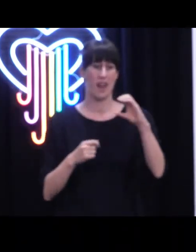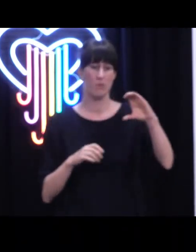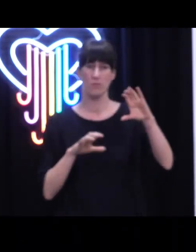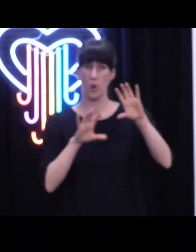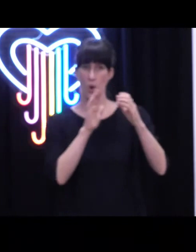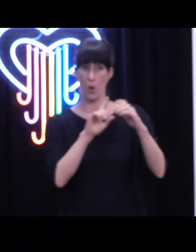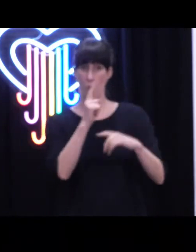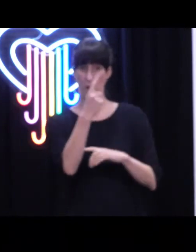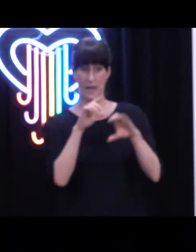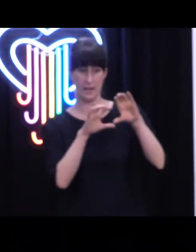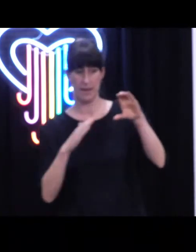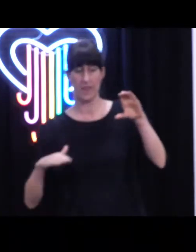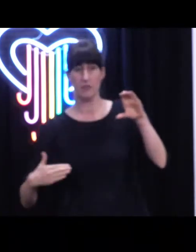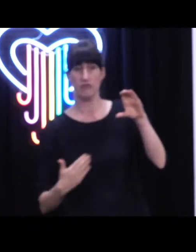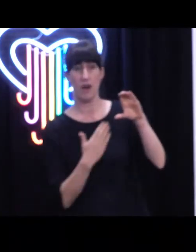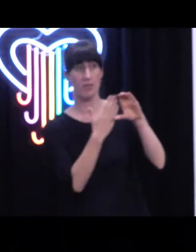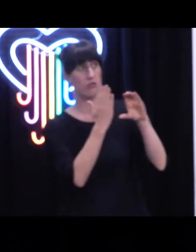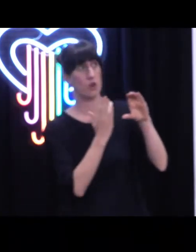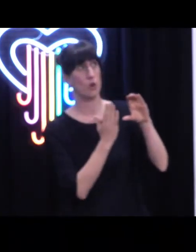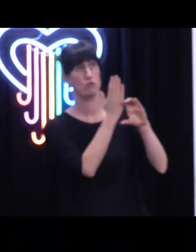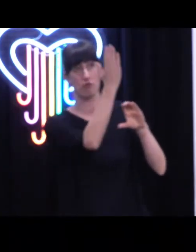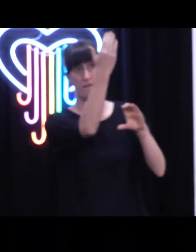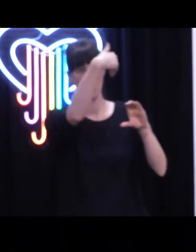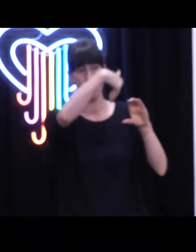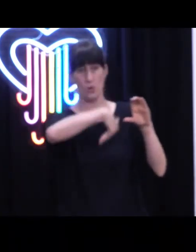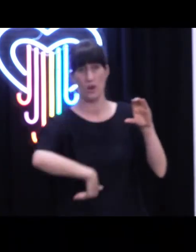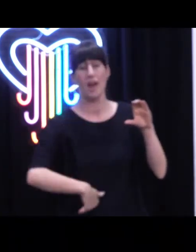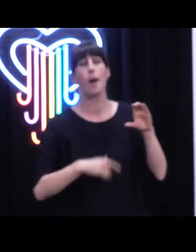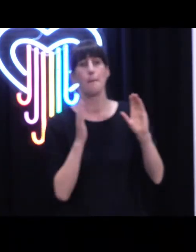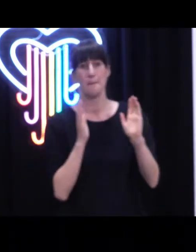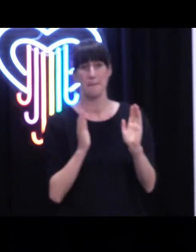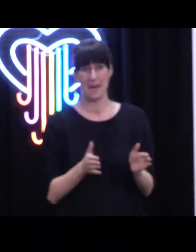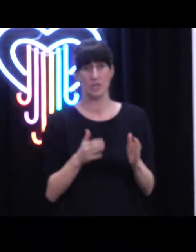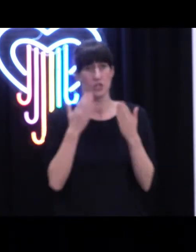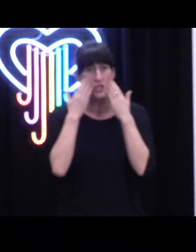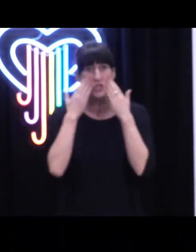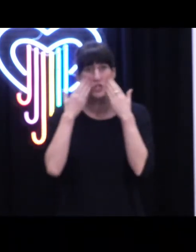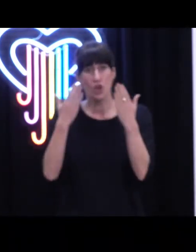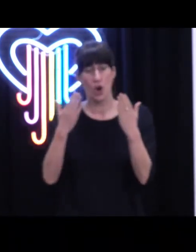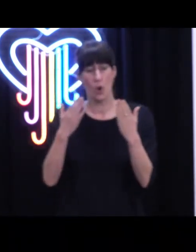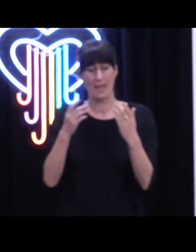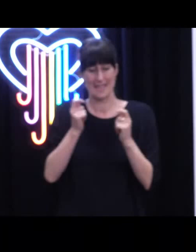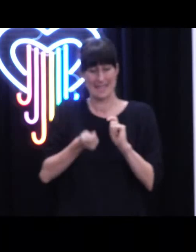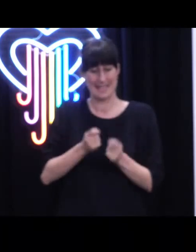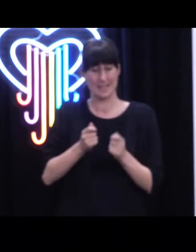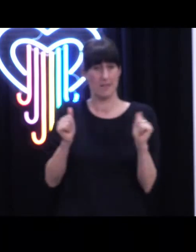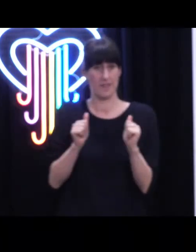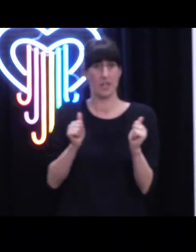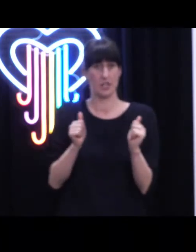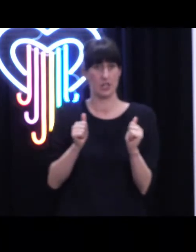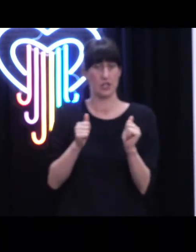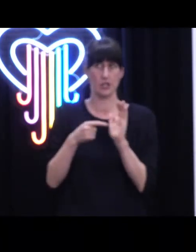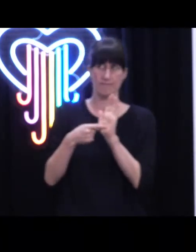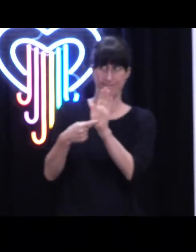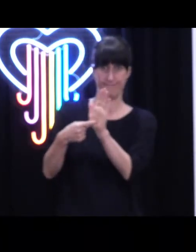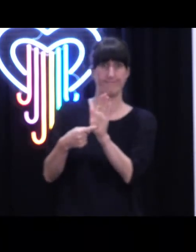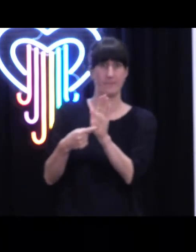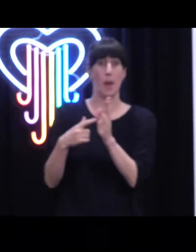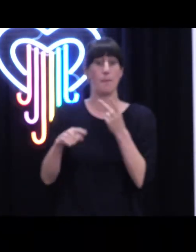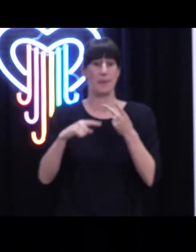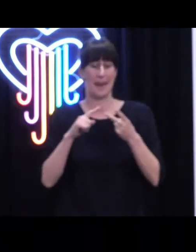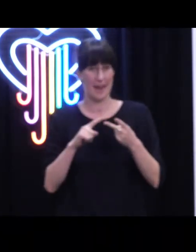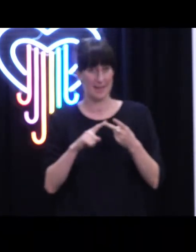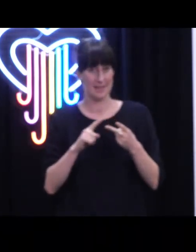the evidence they need to show that they are permitted to cross the boundary. As this is surveillance testing, permitted workers who